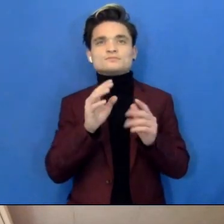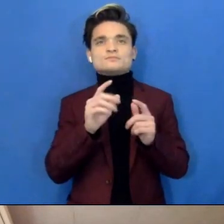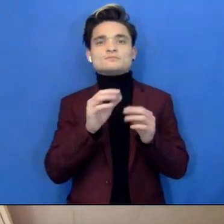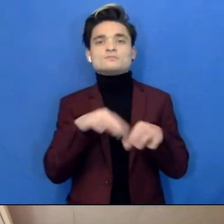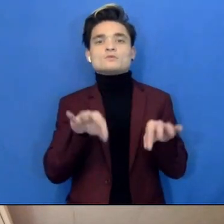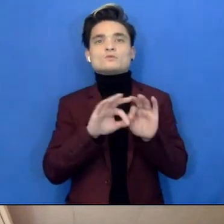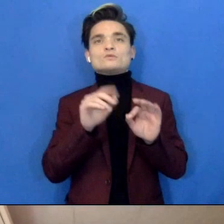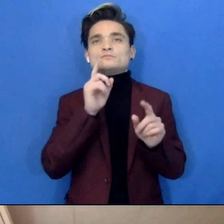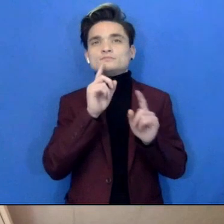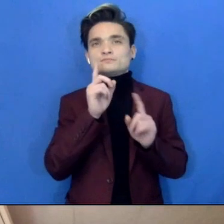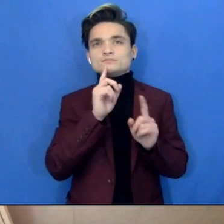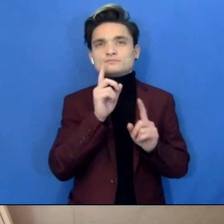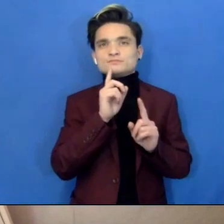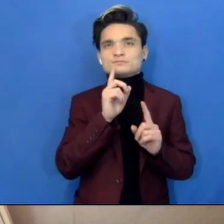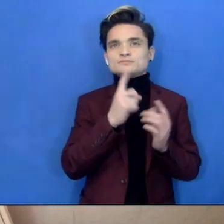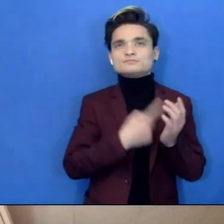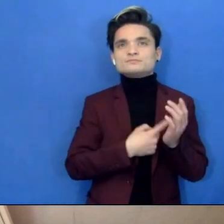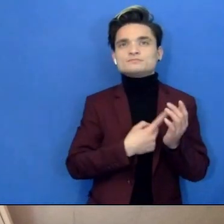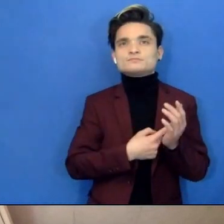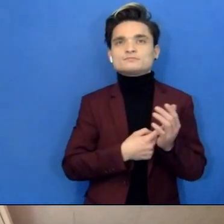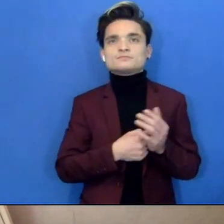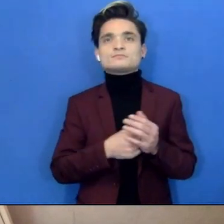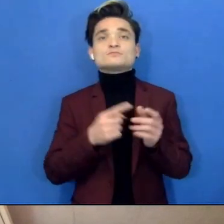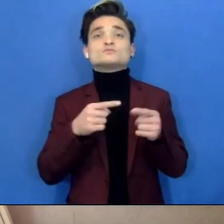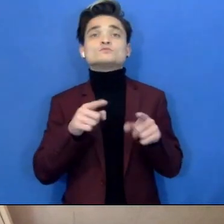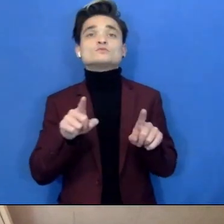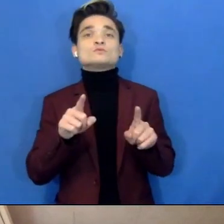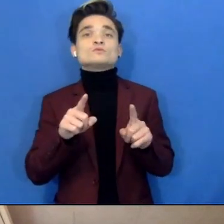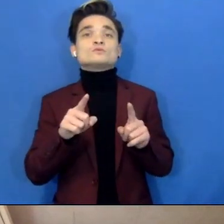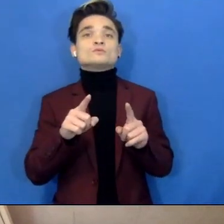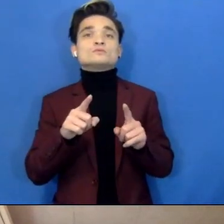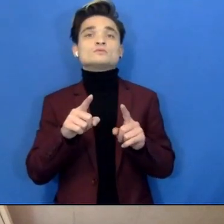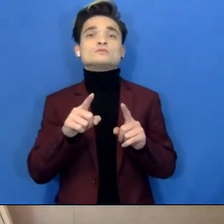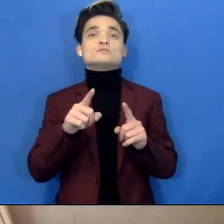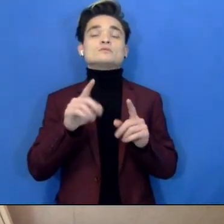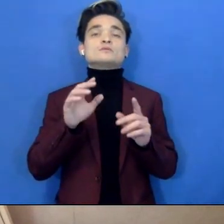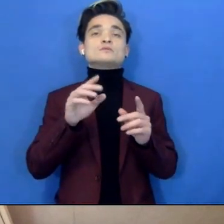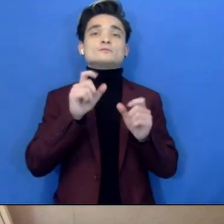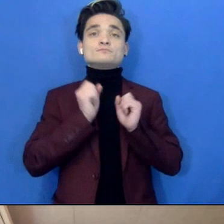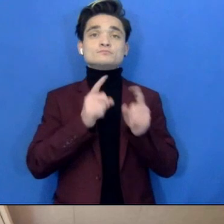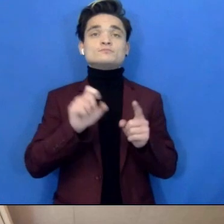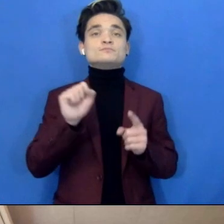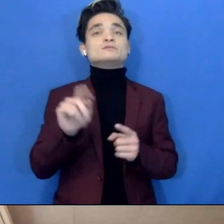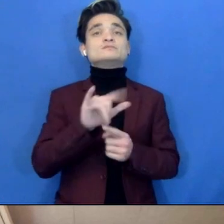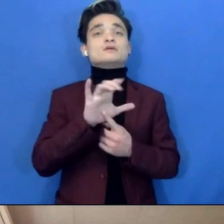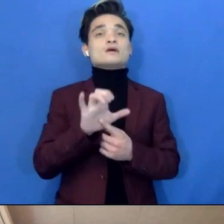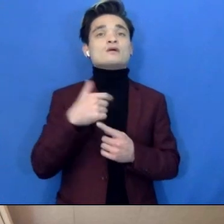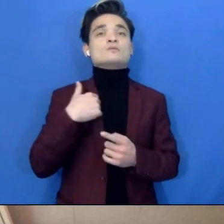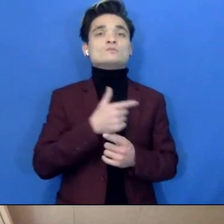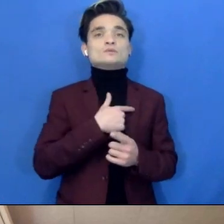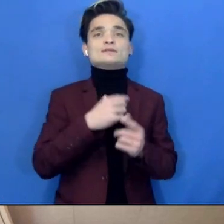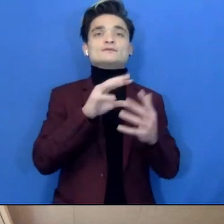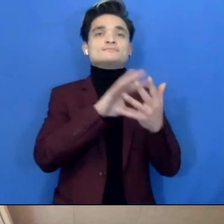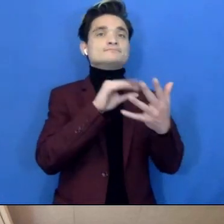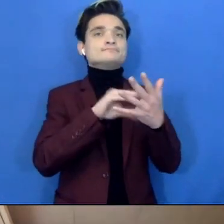Well, it's a stylistic issue. I mean, we can do Woody Allen style improv where we just talk a lot and create